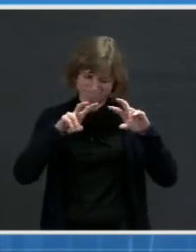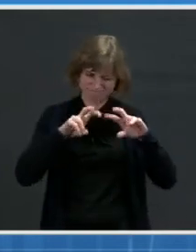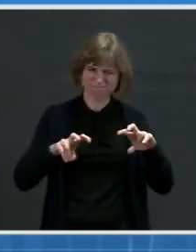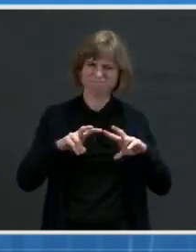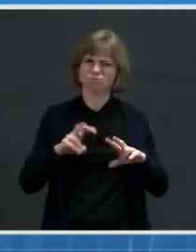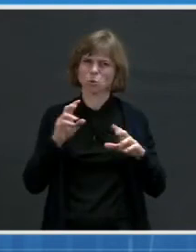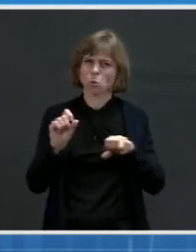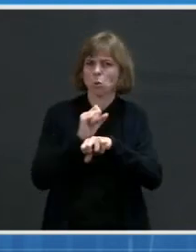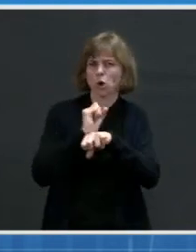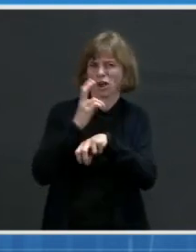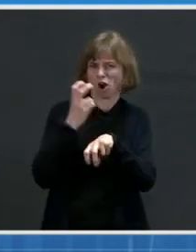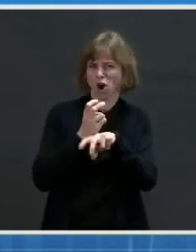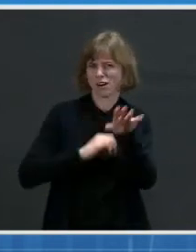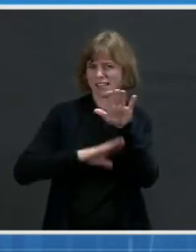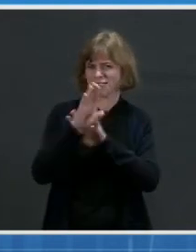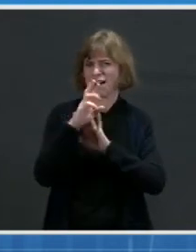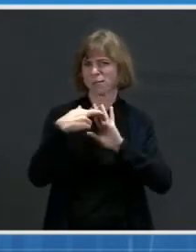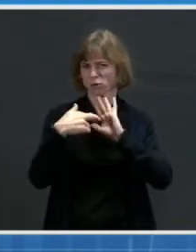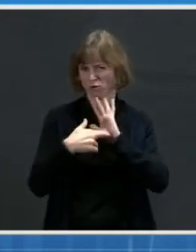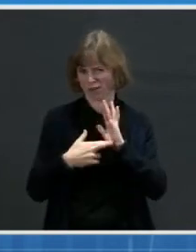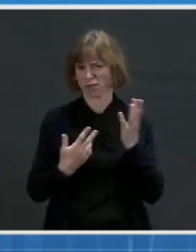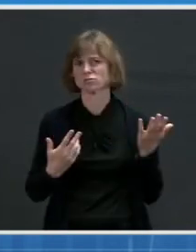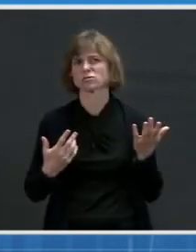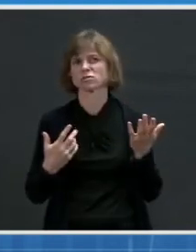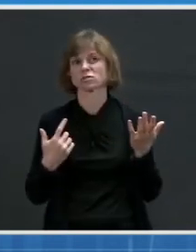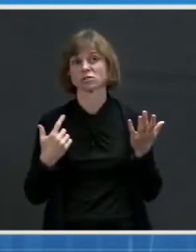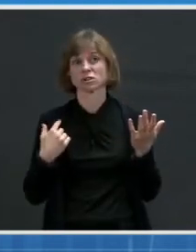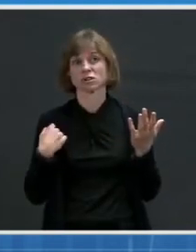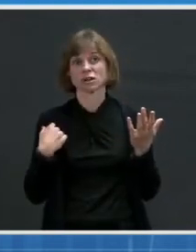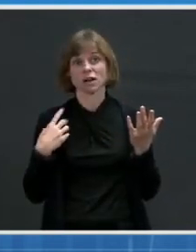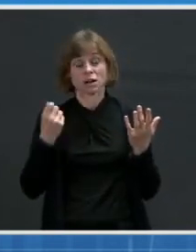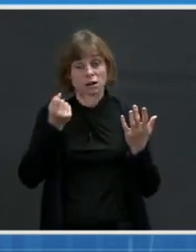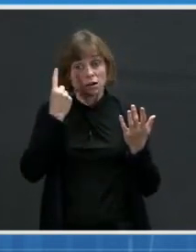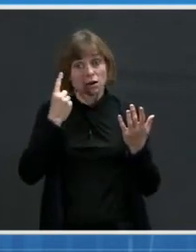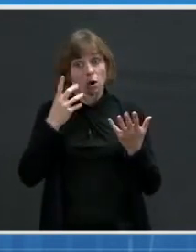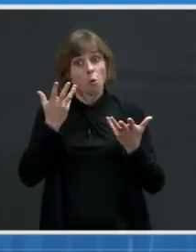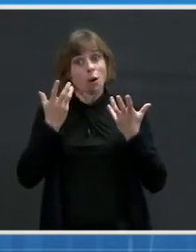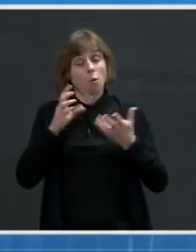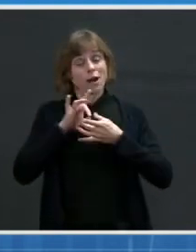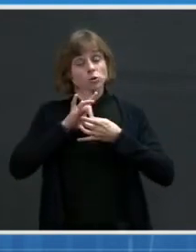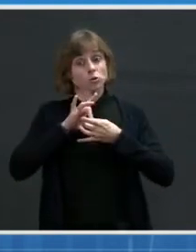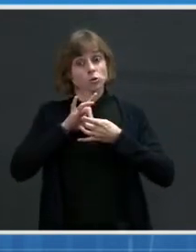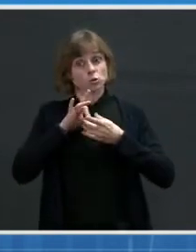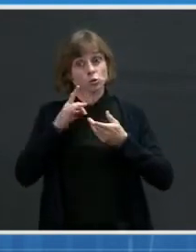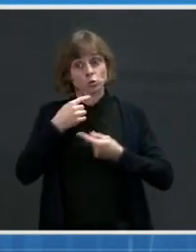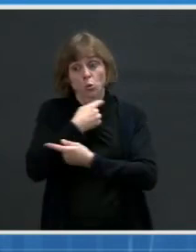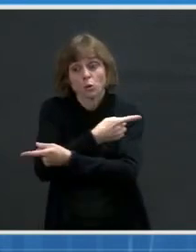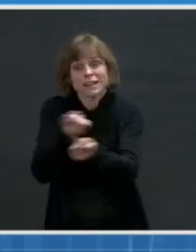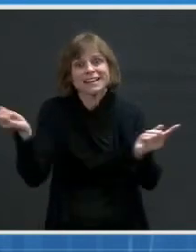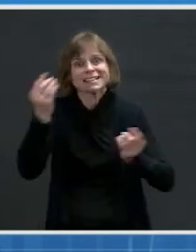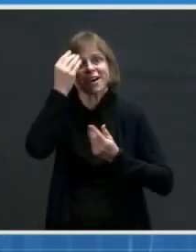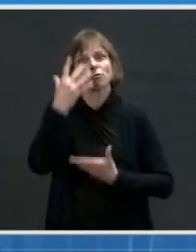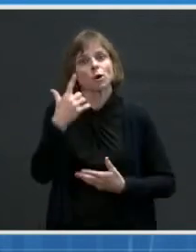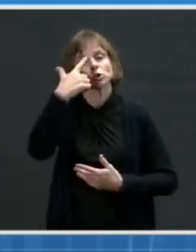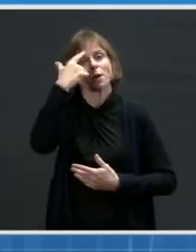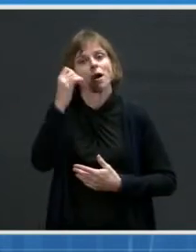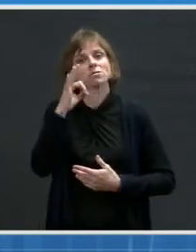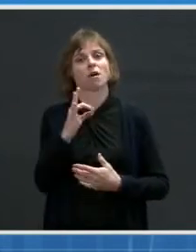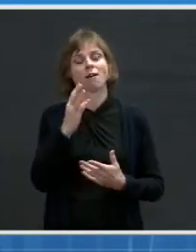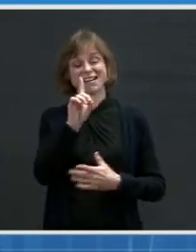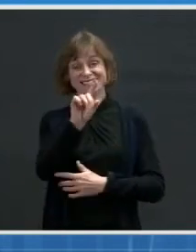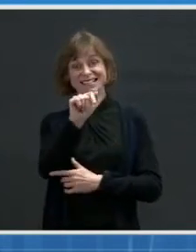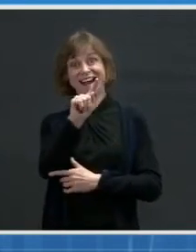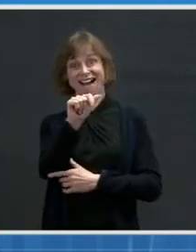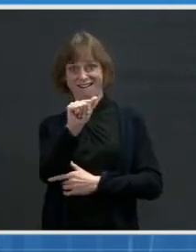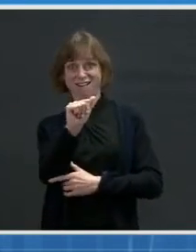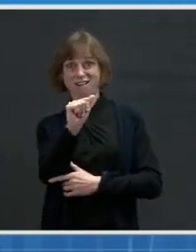it is in our interest to make sure they release information based on data, not on, to the tenor of